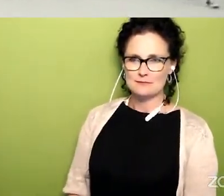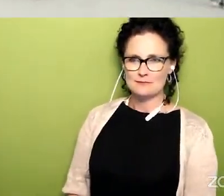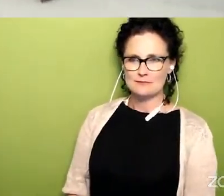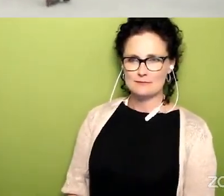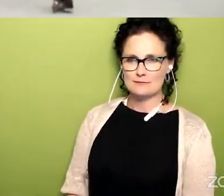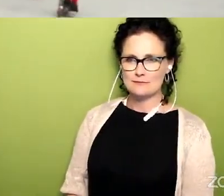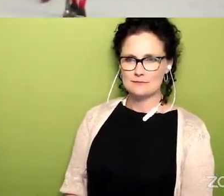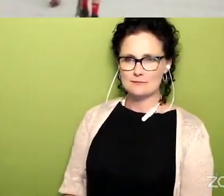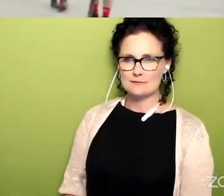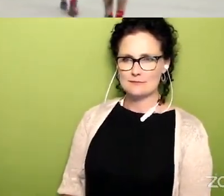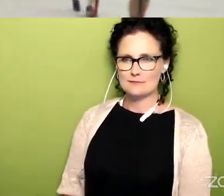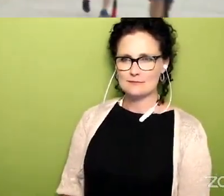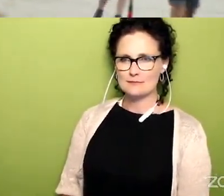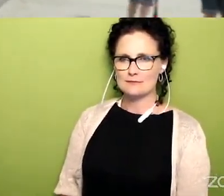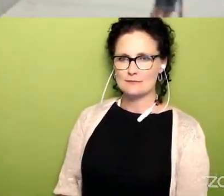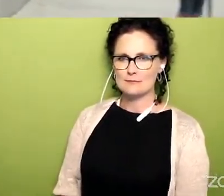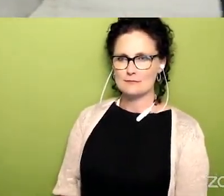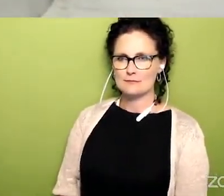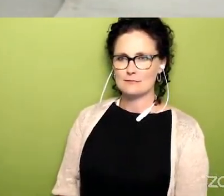She just went.